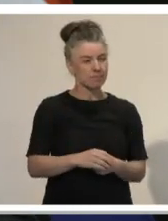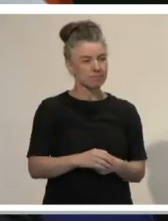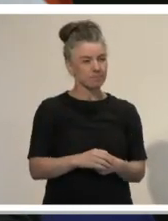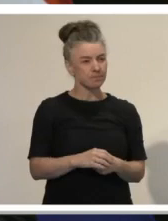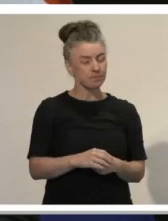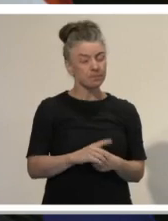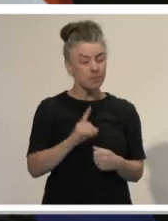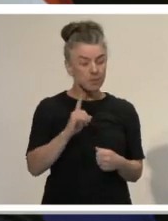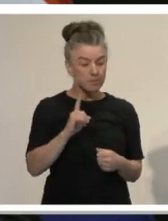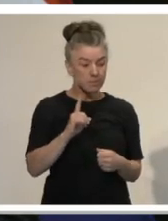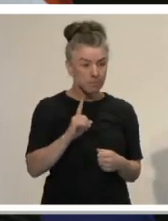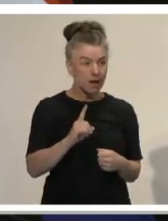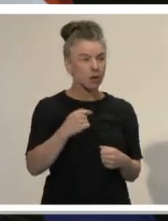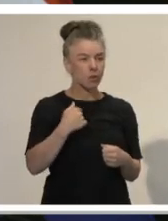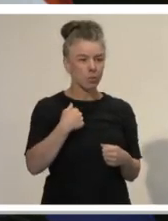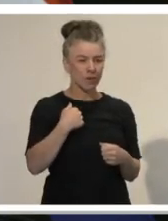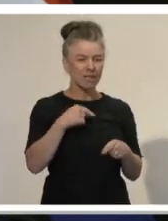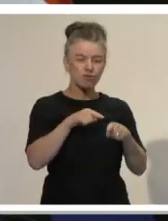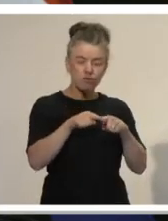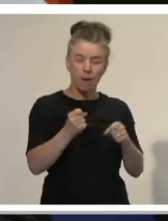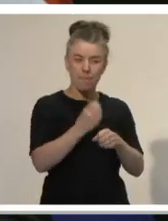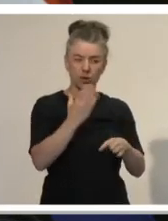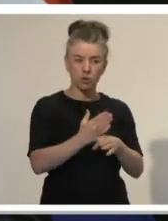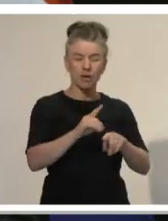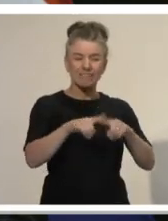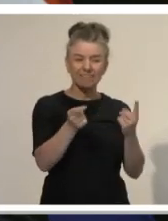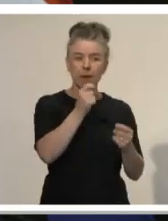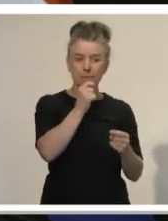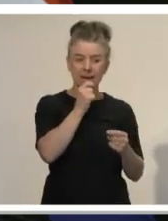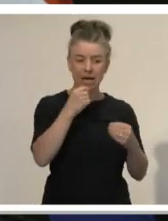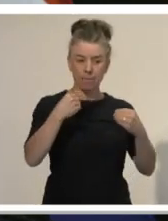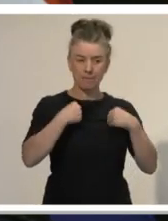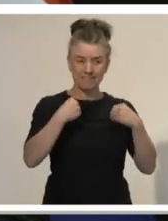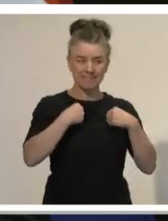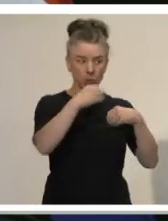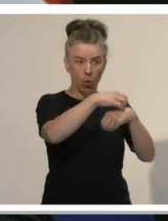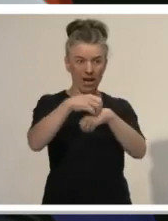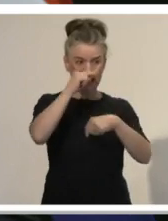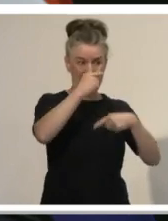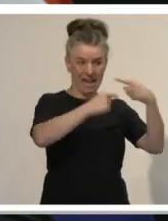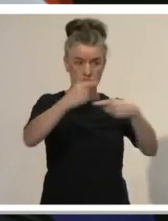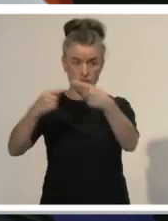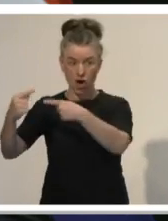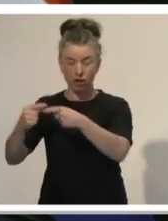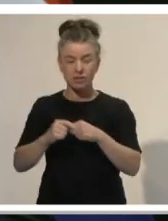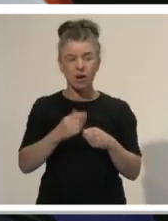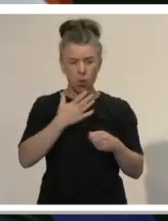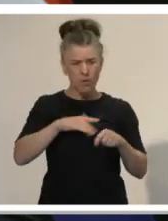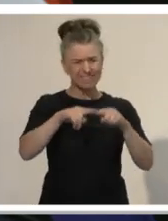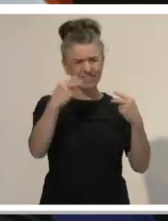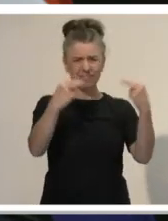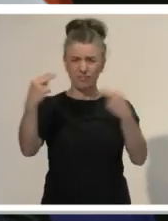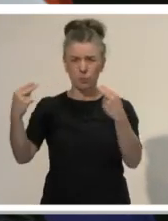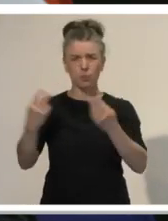in the short and the long term are media plurality, making sure that we support the function of journalism, and making sure we can retain as many jobs